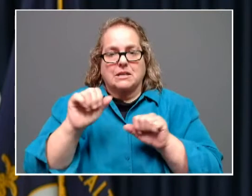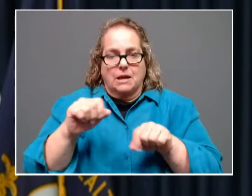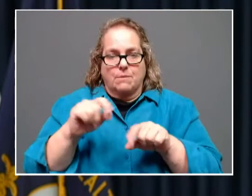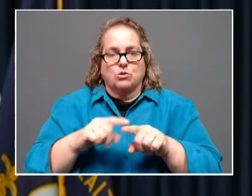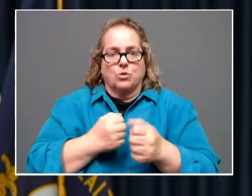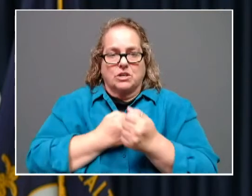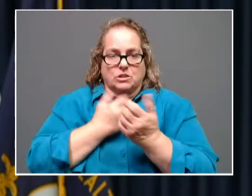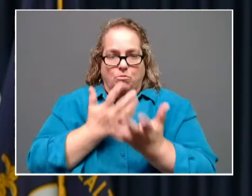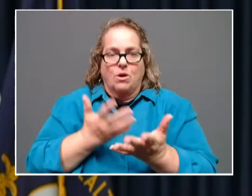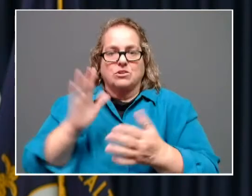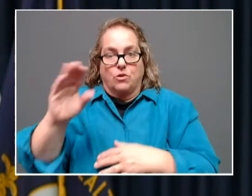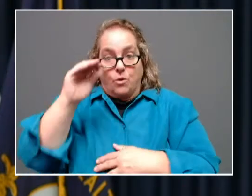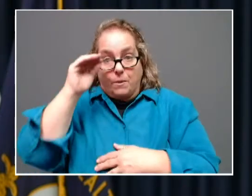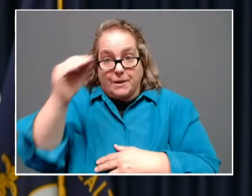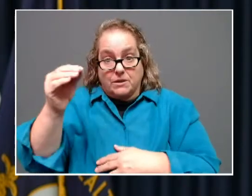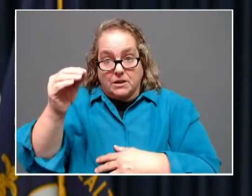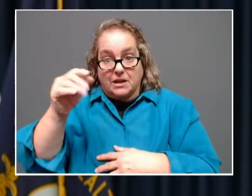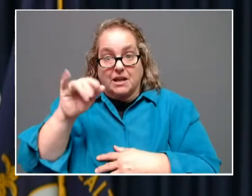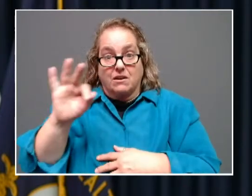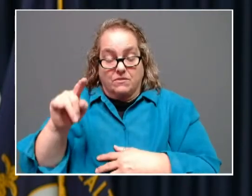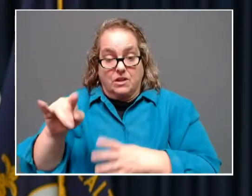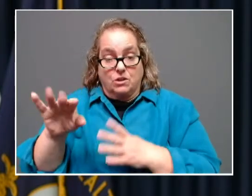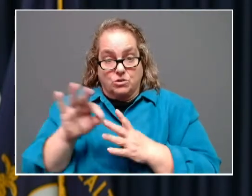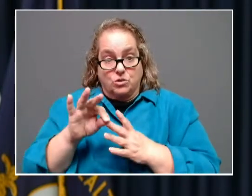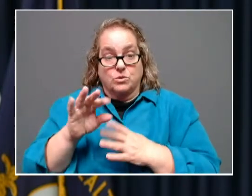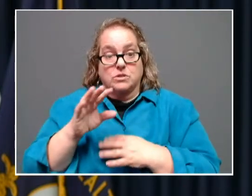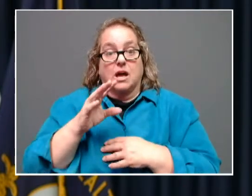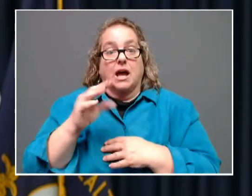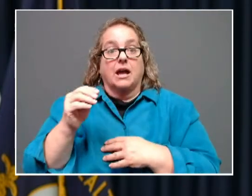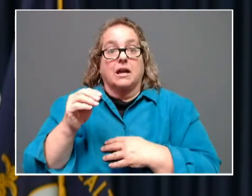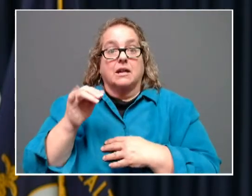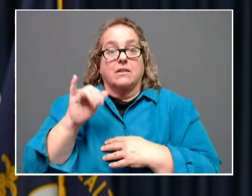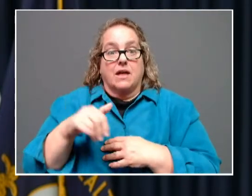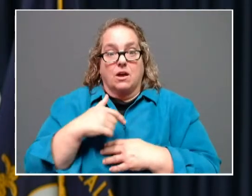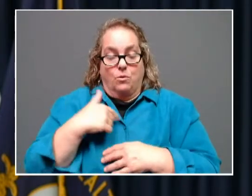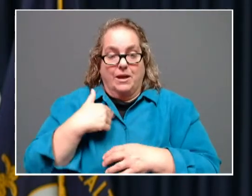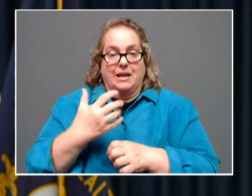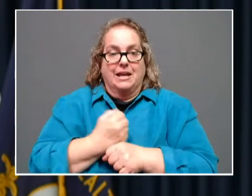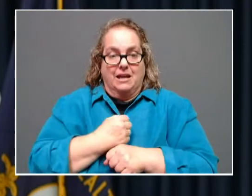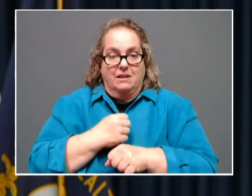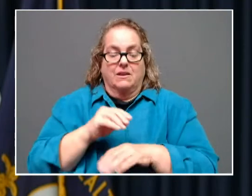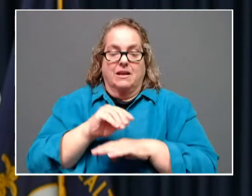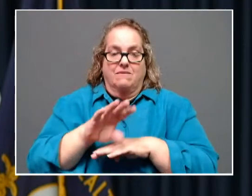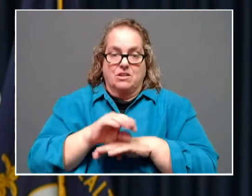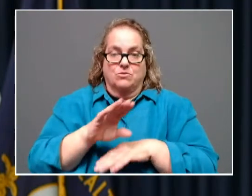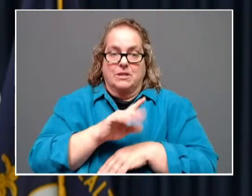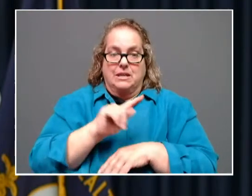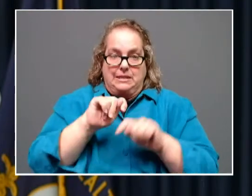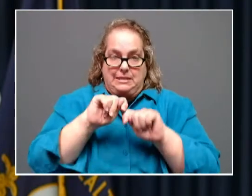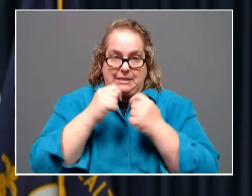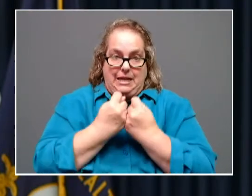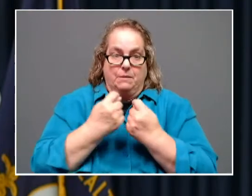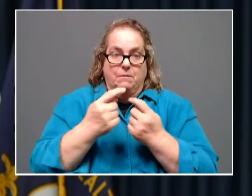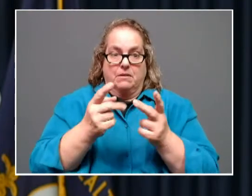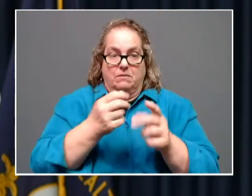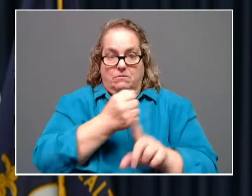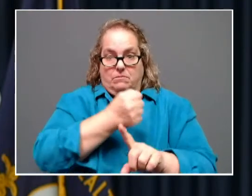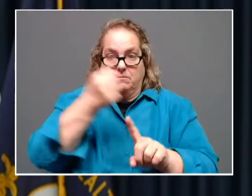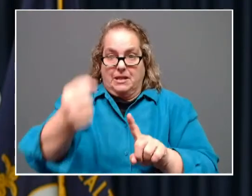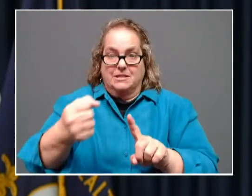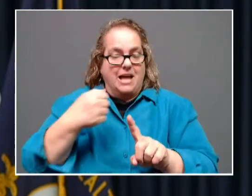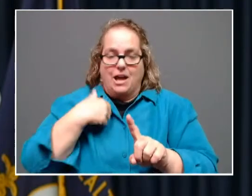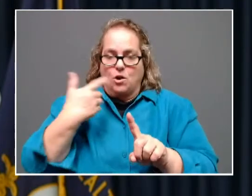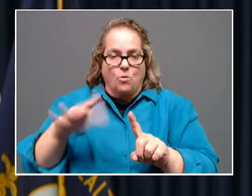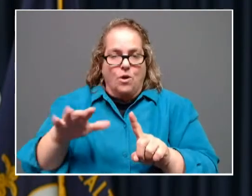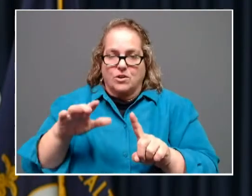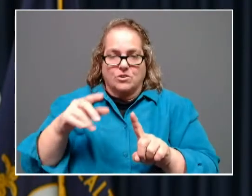their opinion if they so choose, that we get the advisory team in place. We're not going to act like we know everything. We